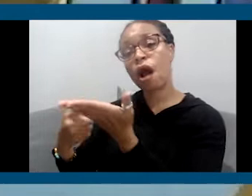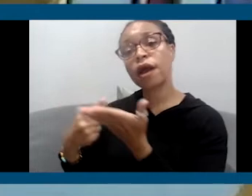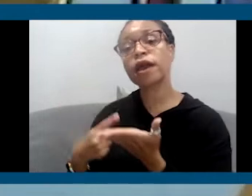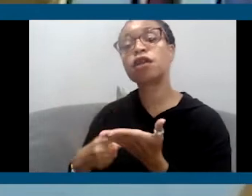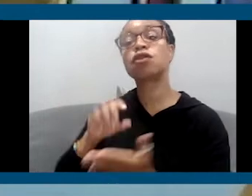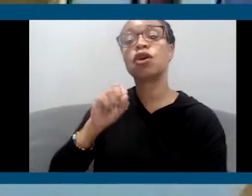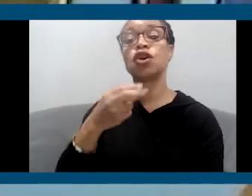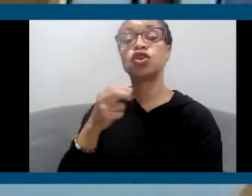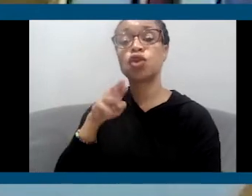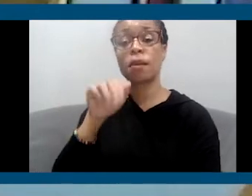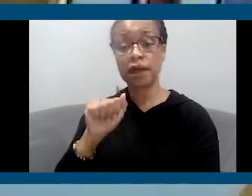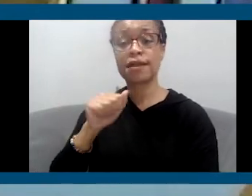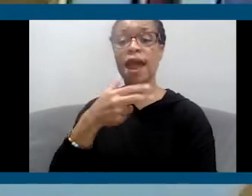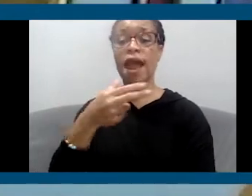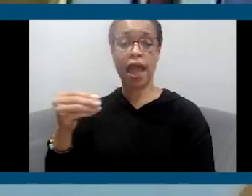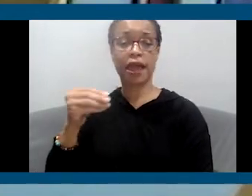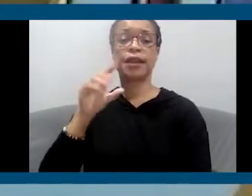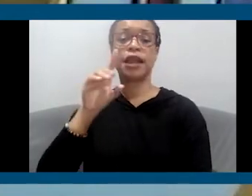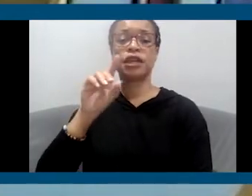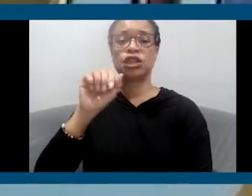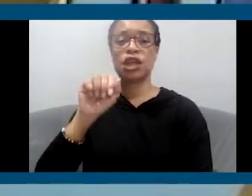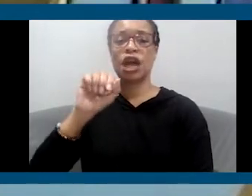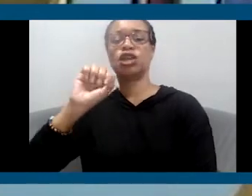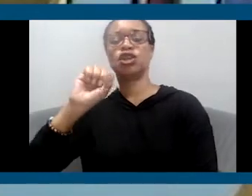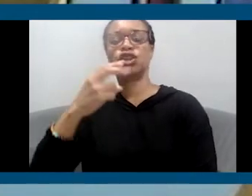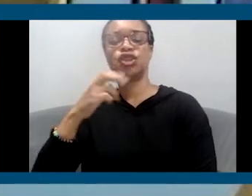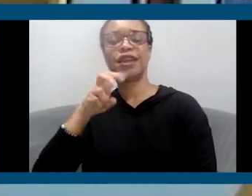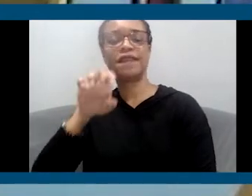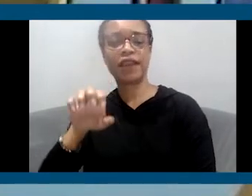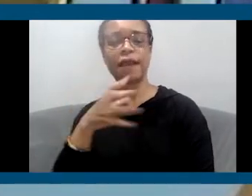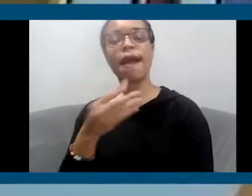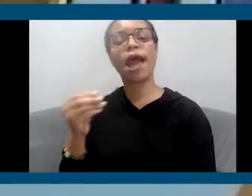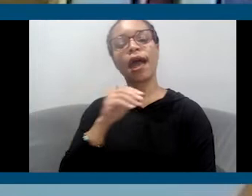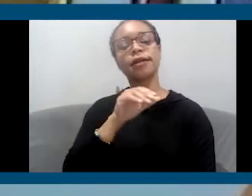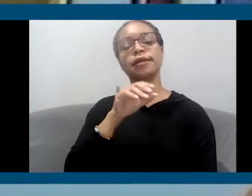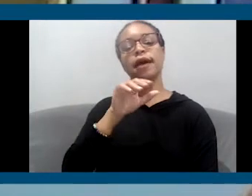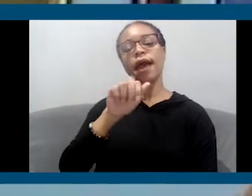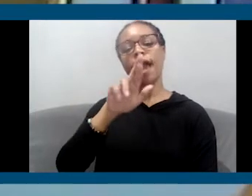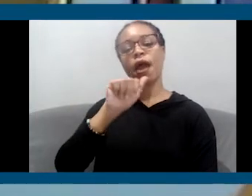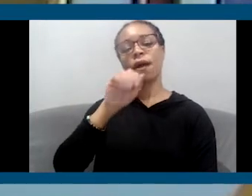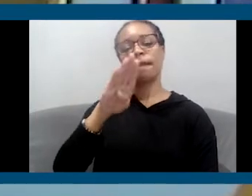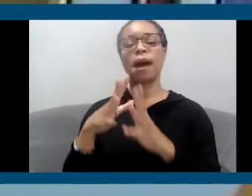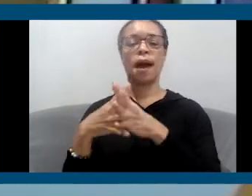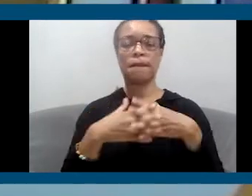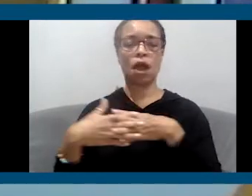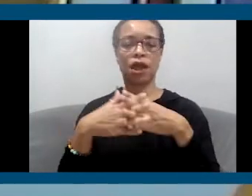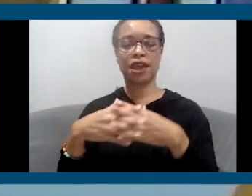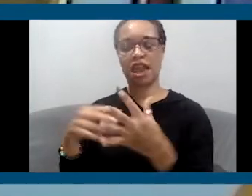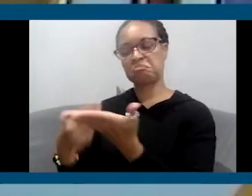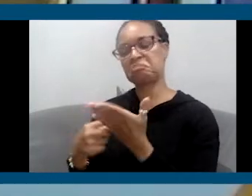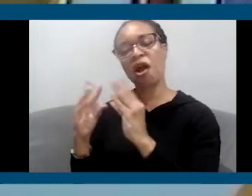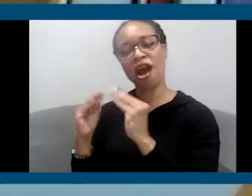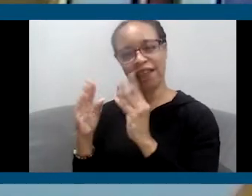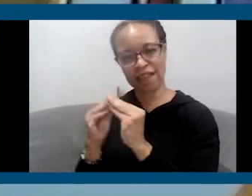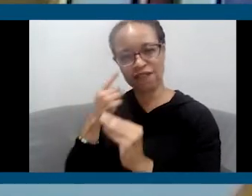Haris Mujadidi, for their leadership, and also the Arab American caucus for co-hosting it. The religious